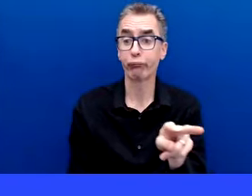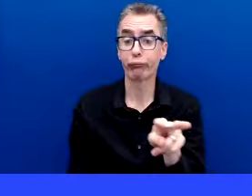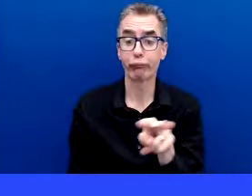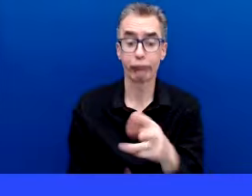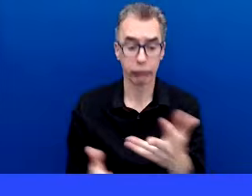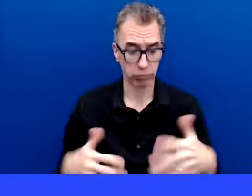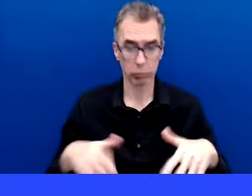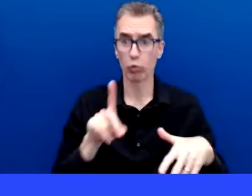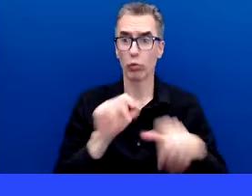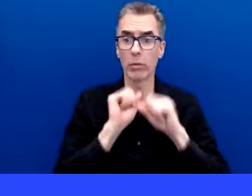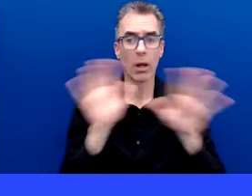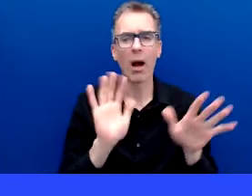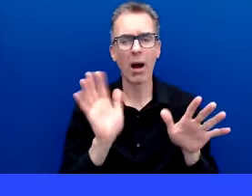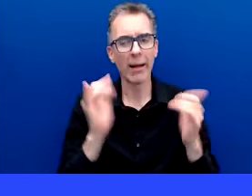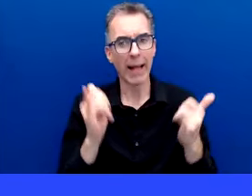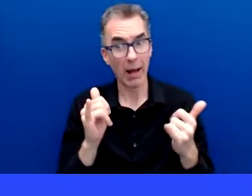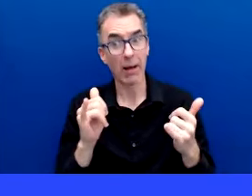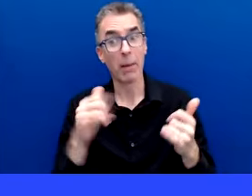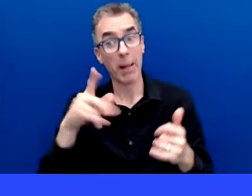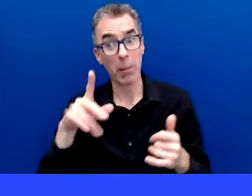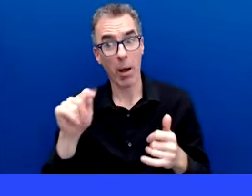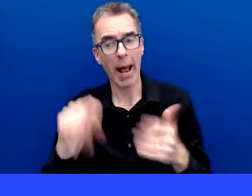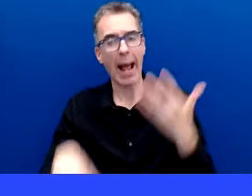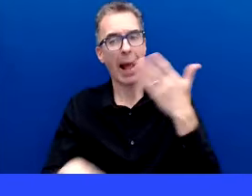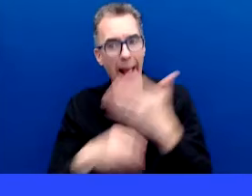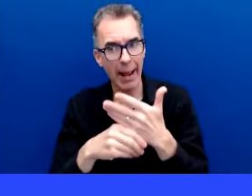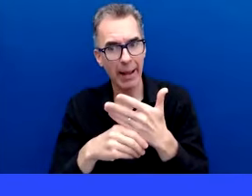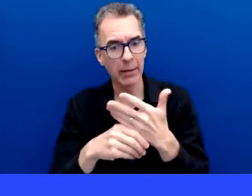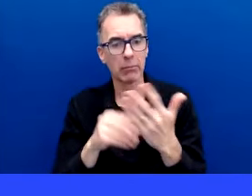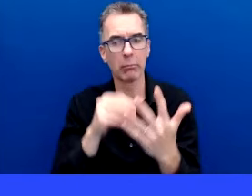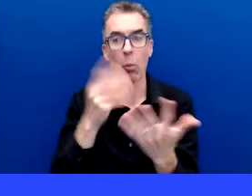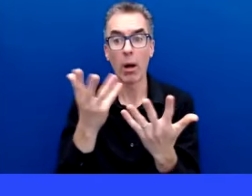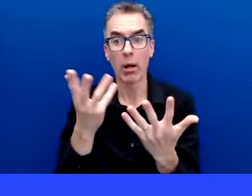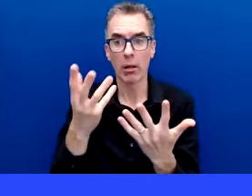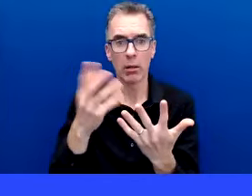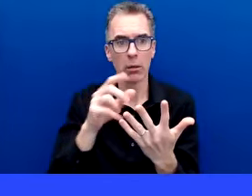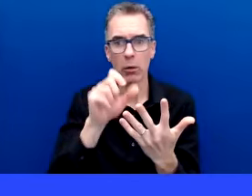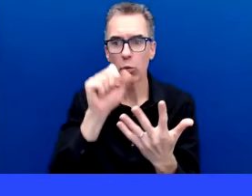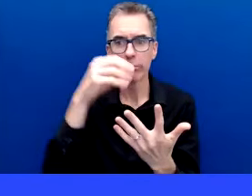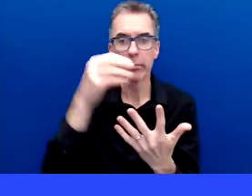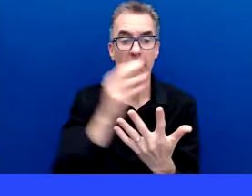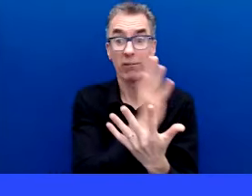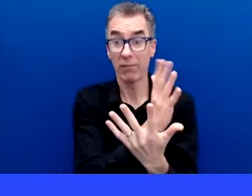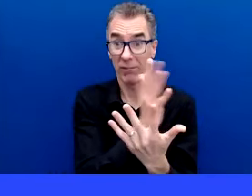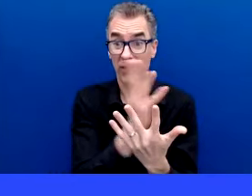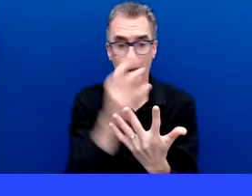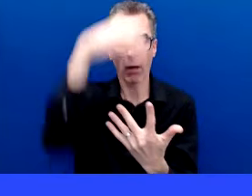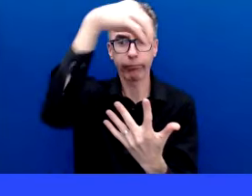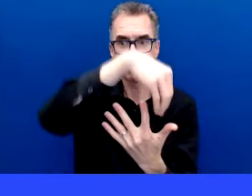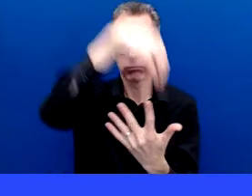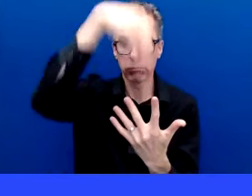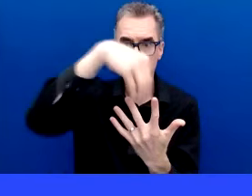interactive learning. PlayPosit will embed questions and comments and even reflection prompts